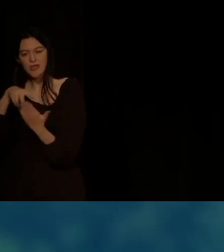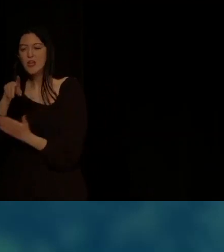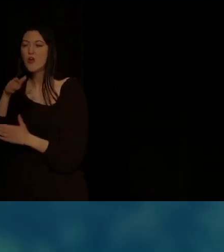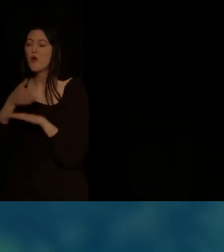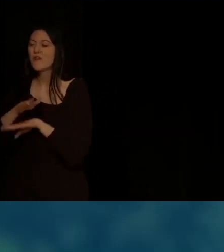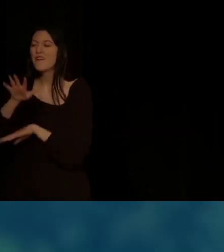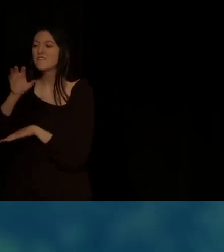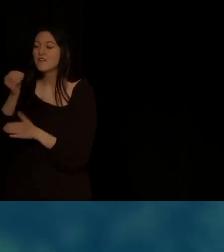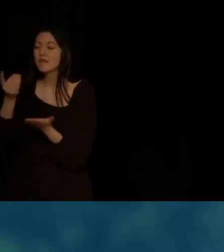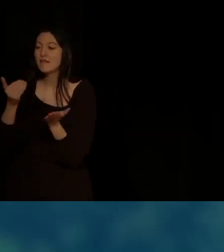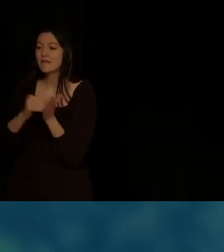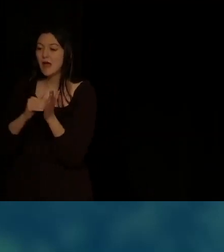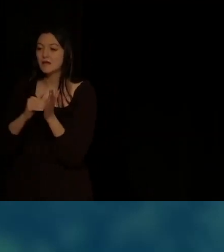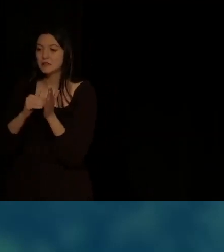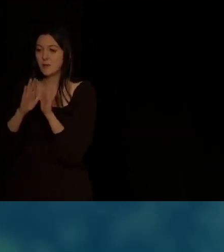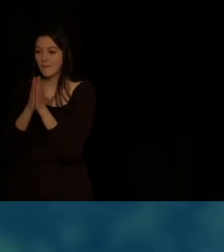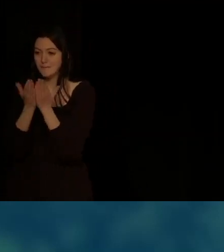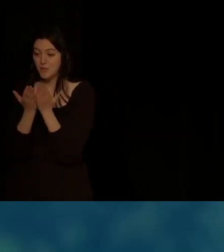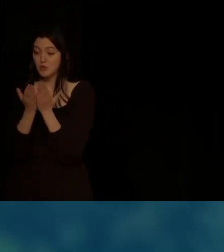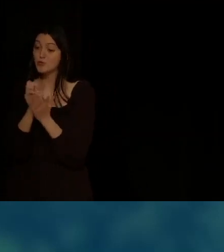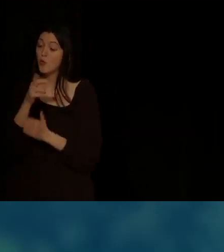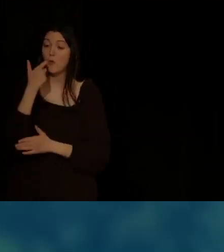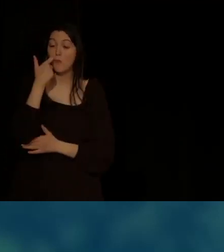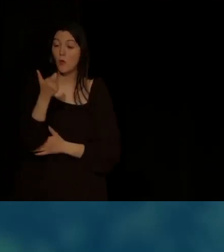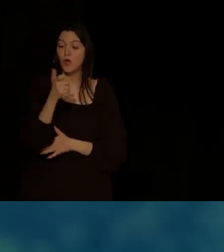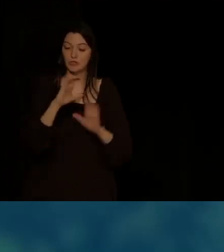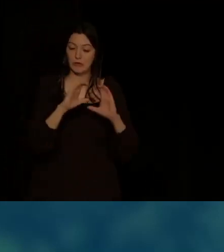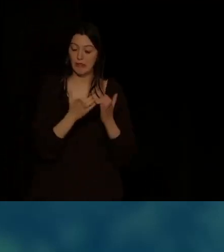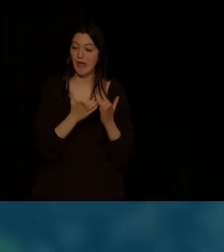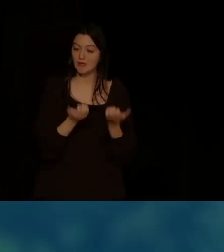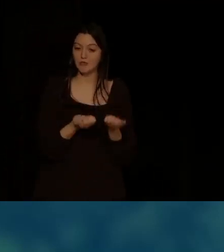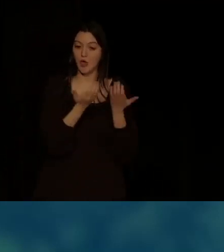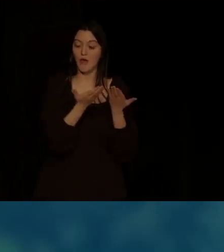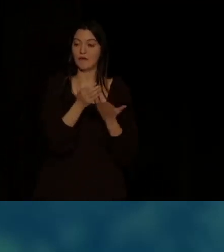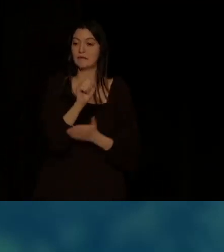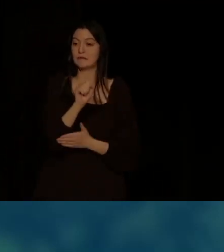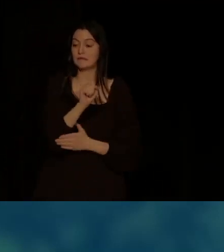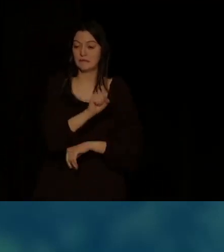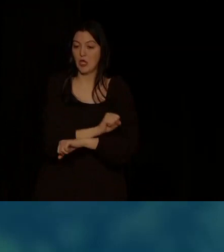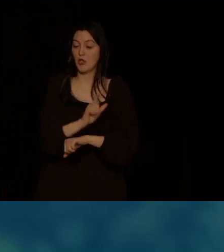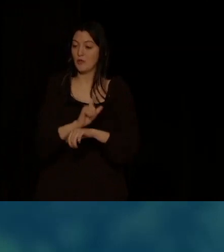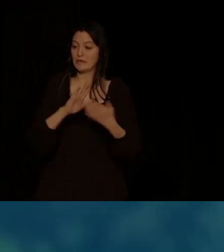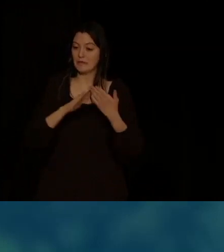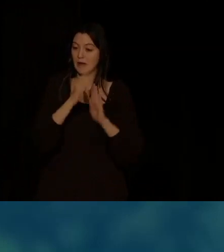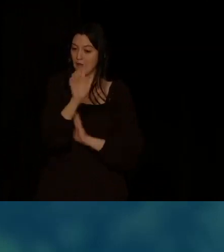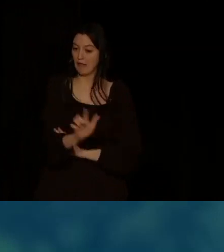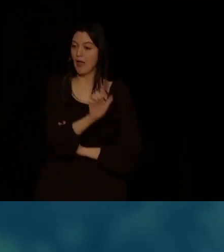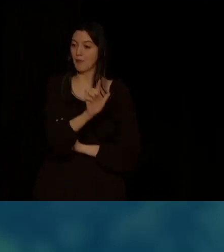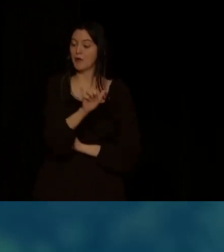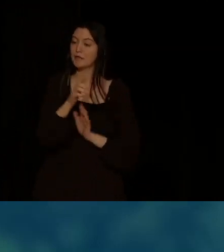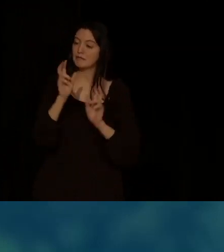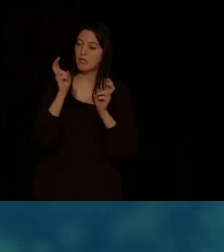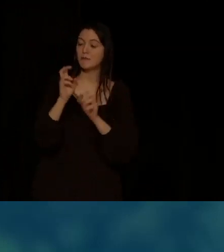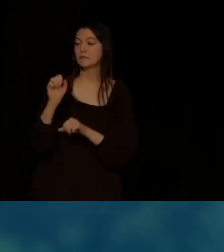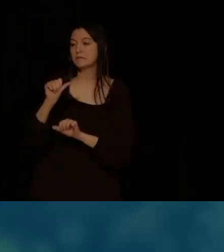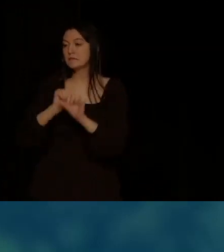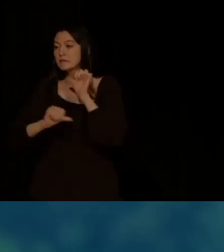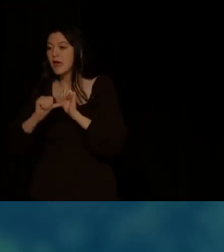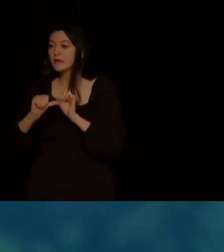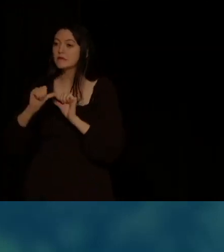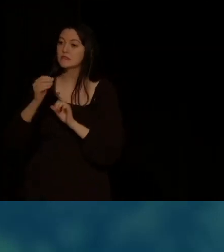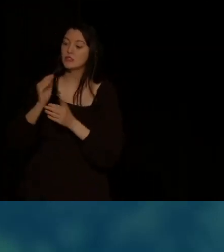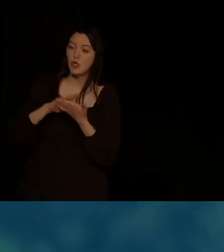50,000 free books or watch a class offered by the St. Louis County Library on topics such as science, cooking,